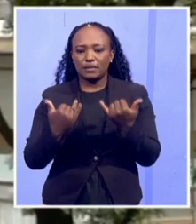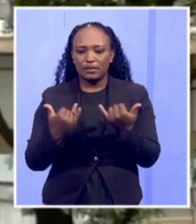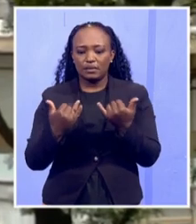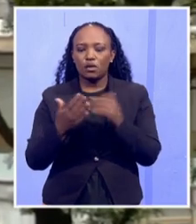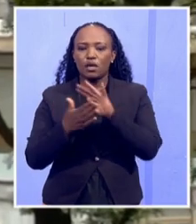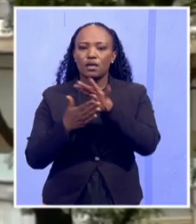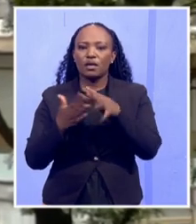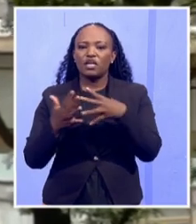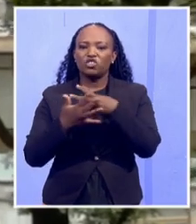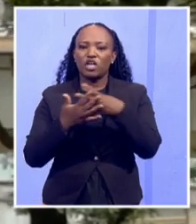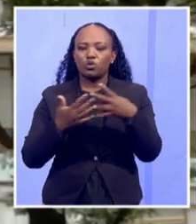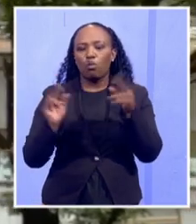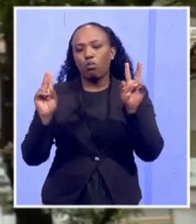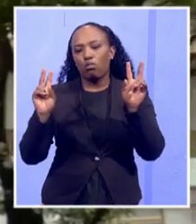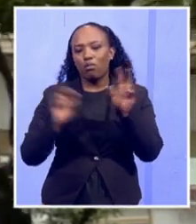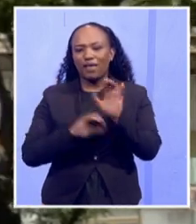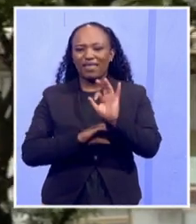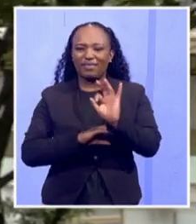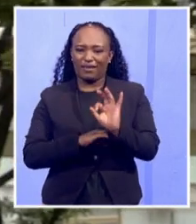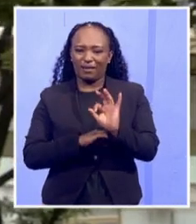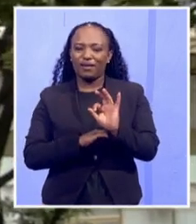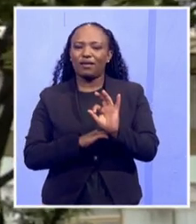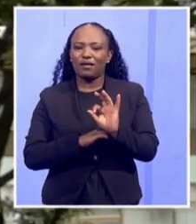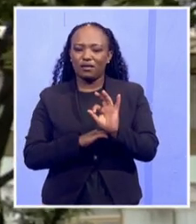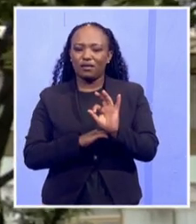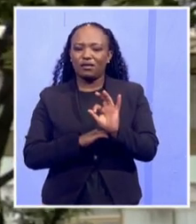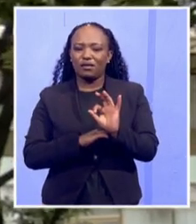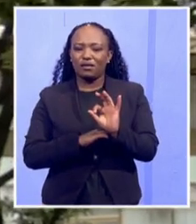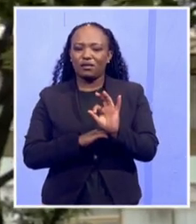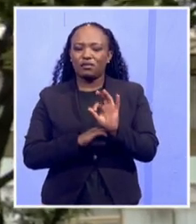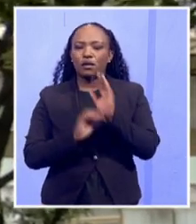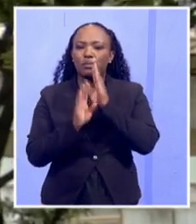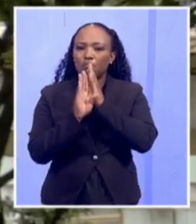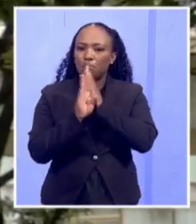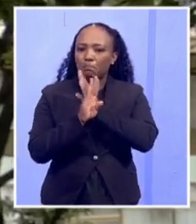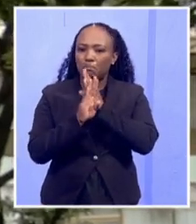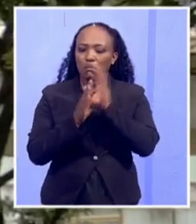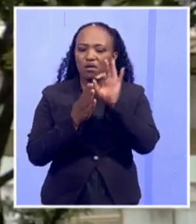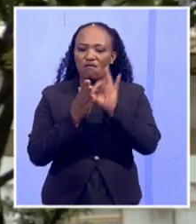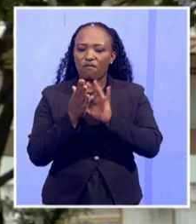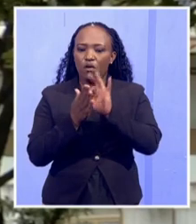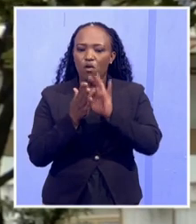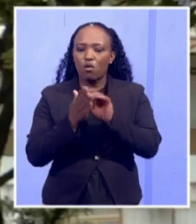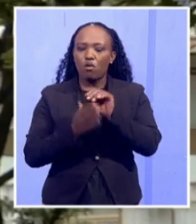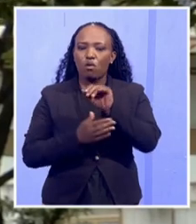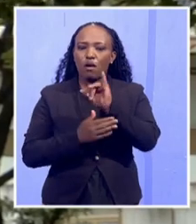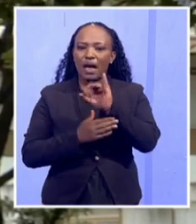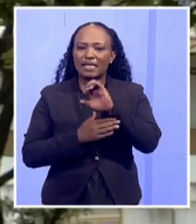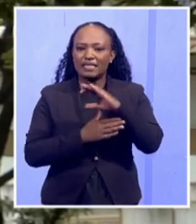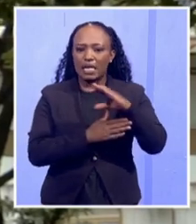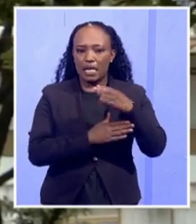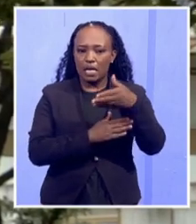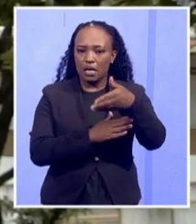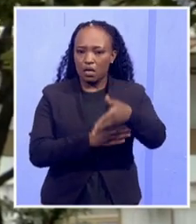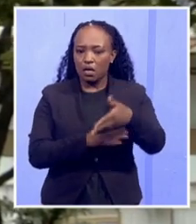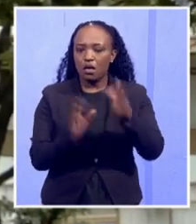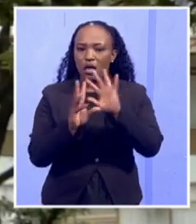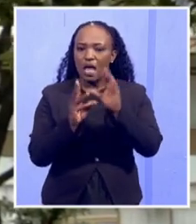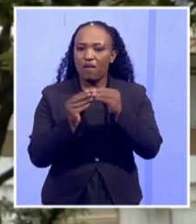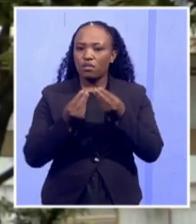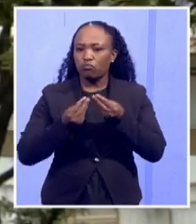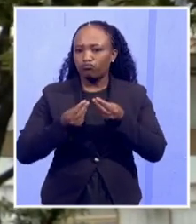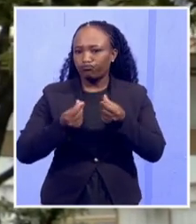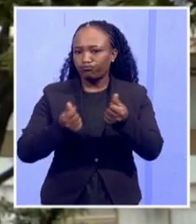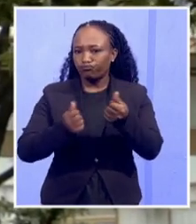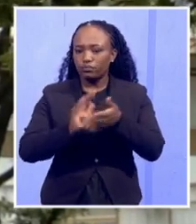3 on the structures. That's how we're going to do it. It's going to be a secret ballot. The IEC, they are here. So everything will run smooth. What we're going to